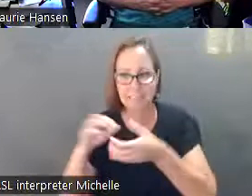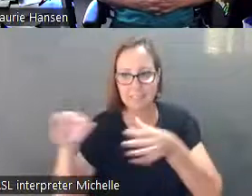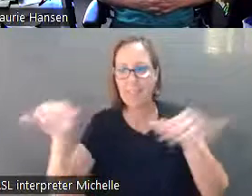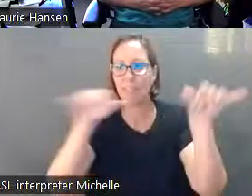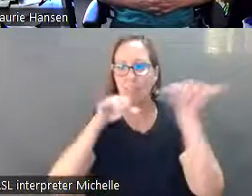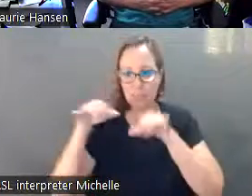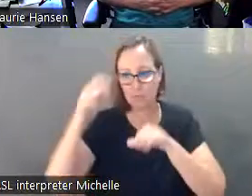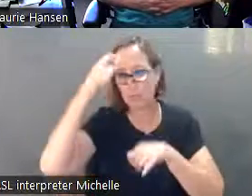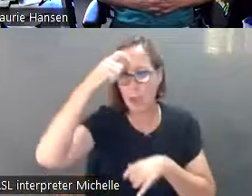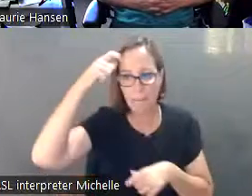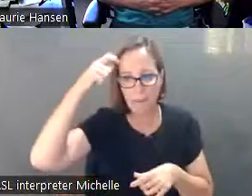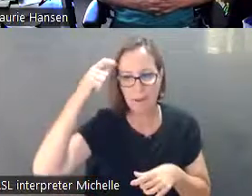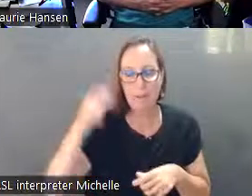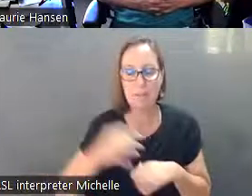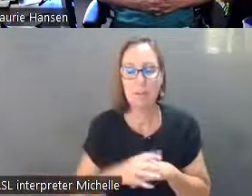And